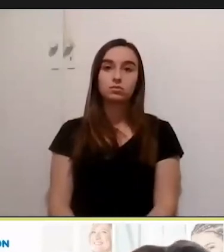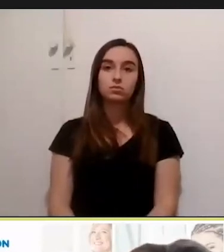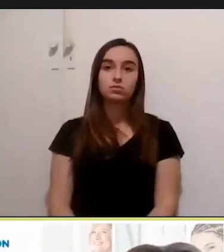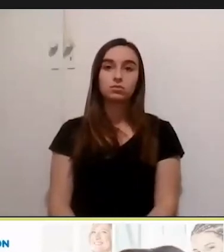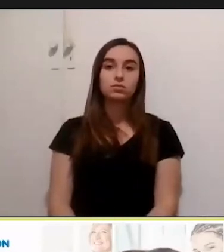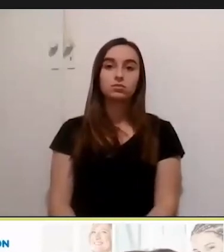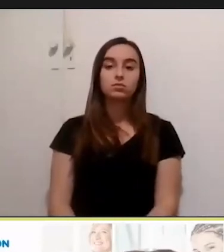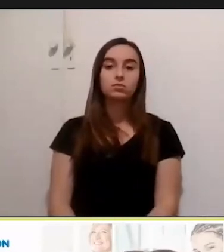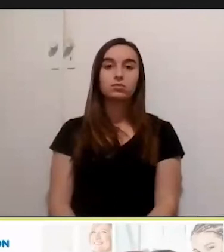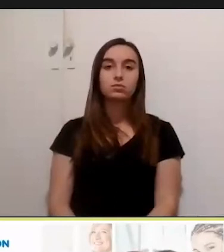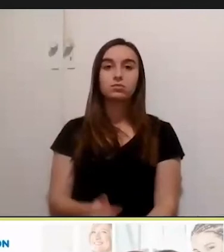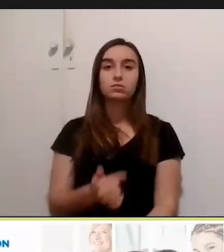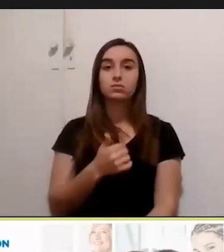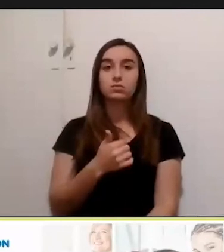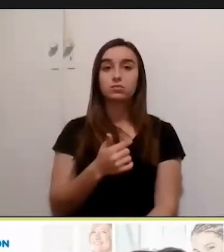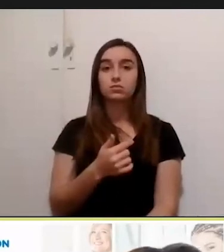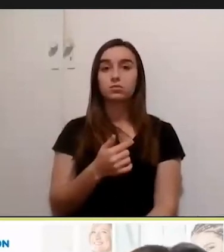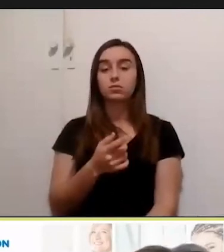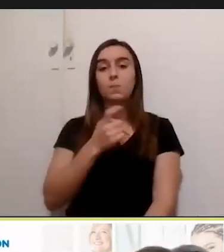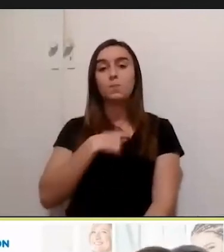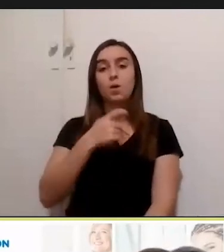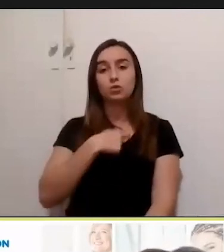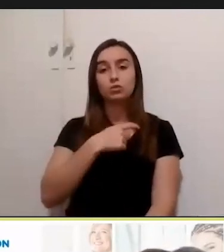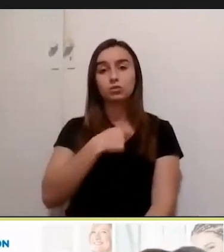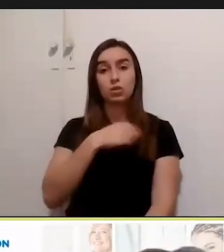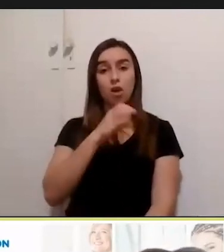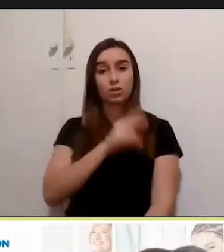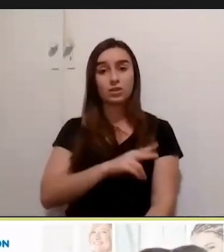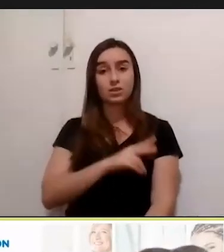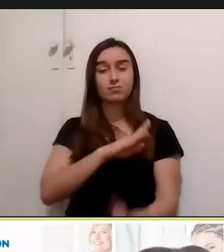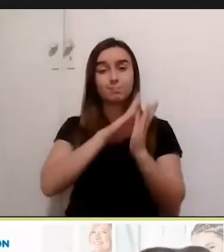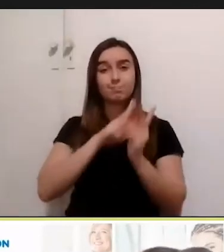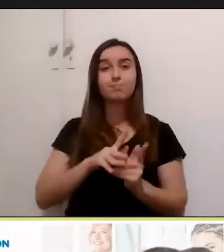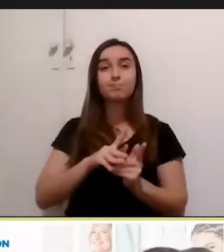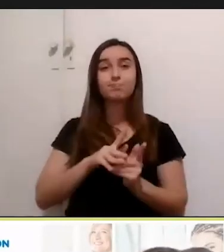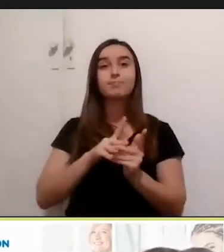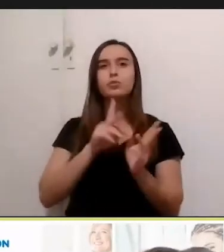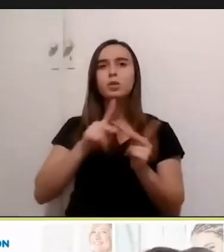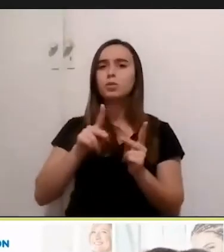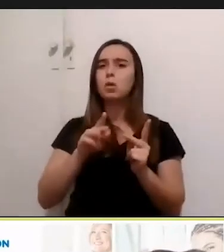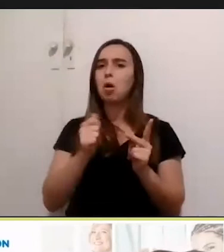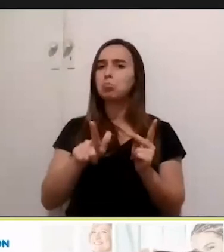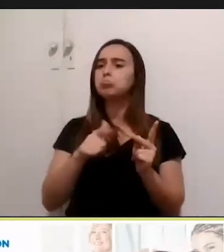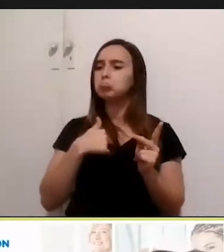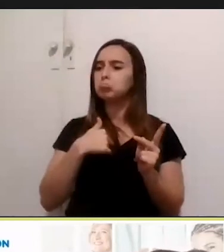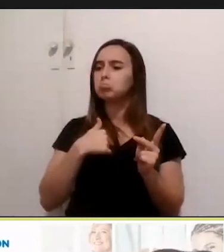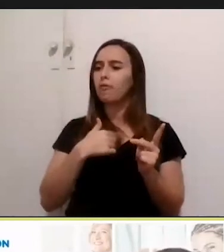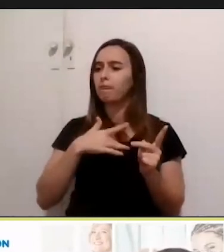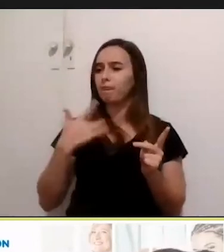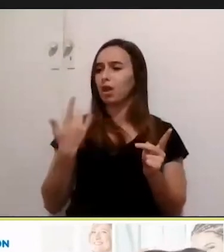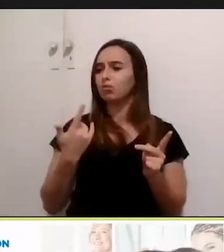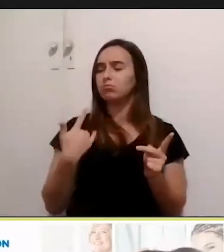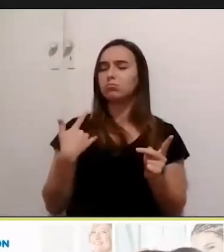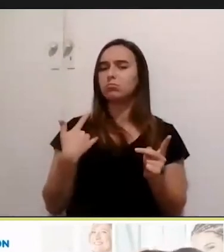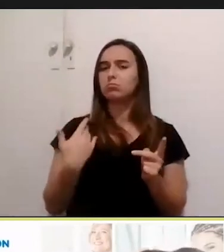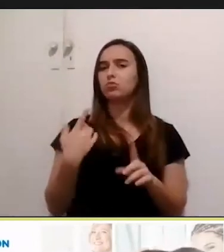Regarding pulse oximeters, all users report an intuitive use, which is positive, with exception of